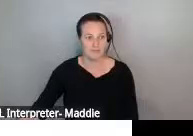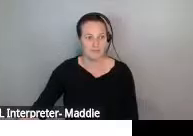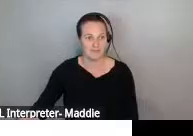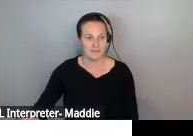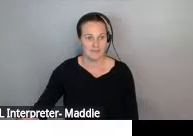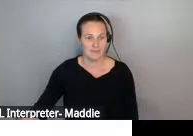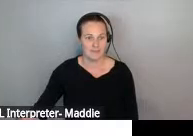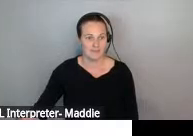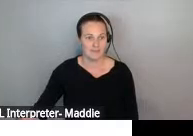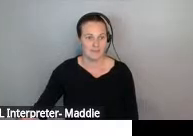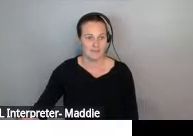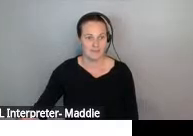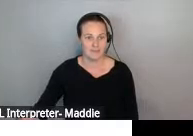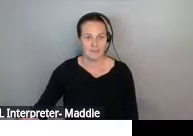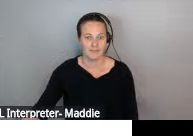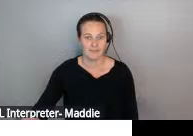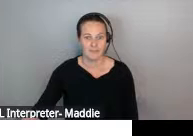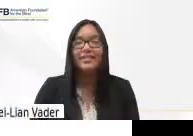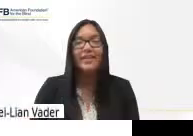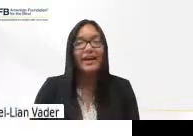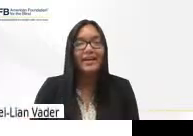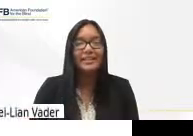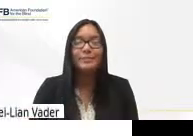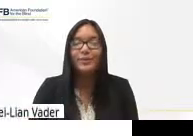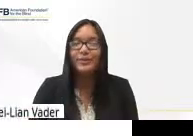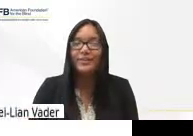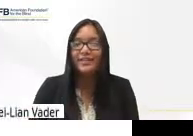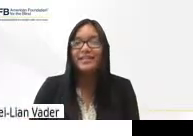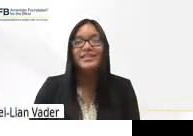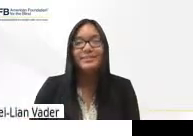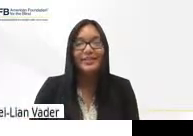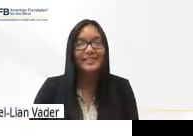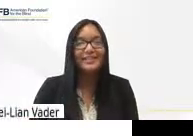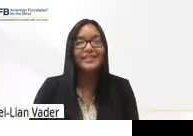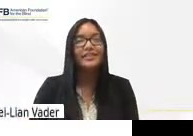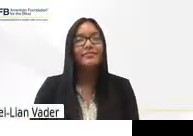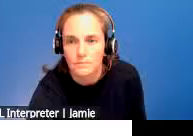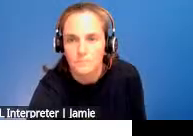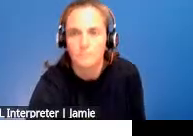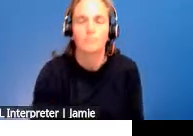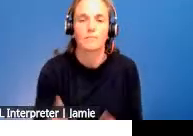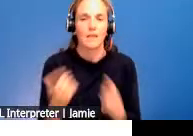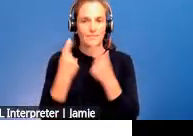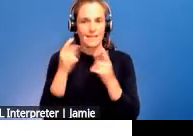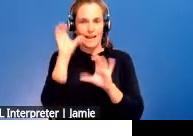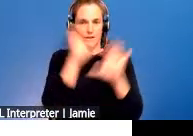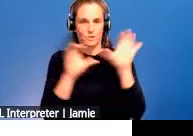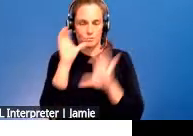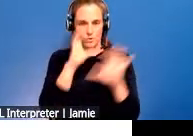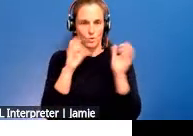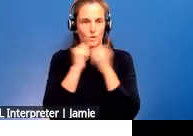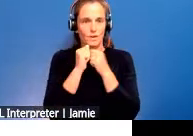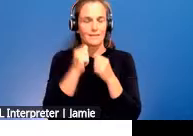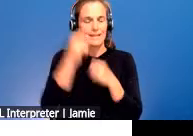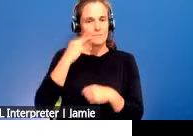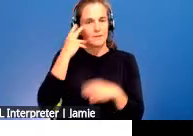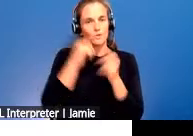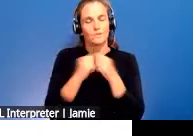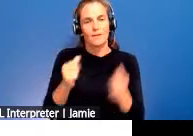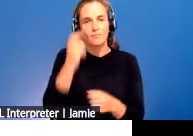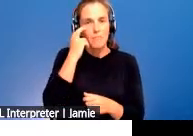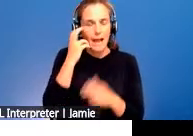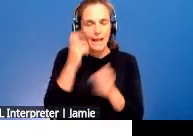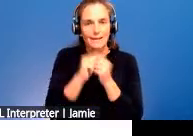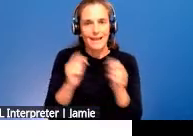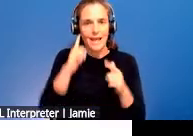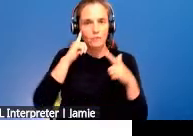a series of different research studies that explored the experiences of blind and low vision students and their access